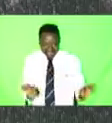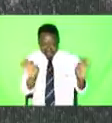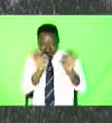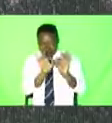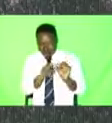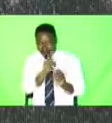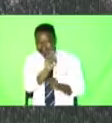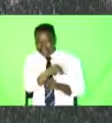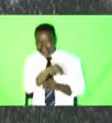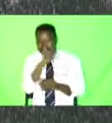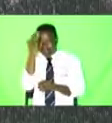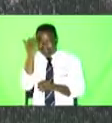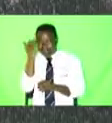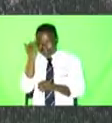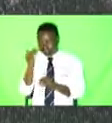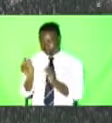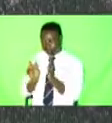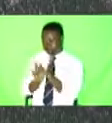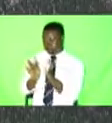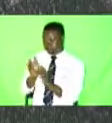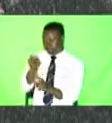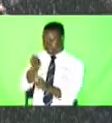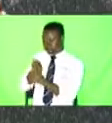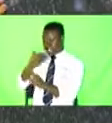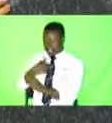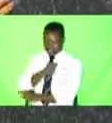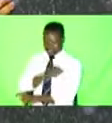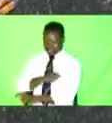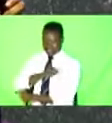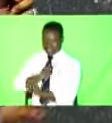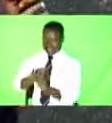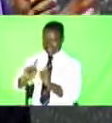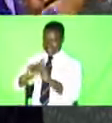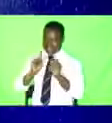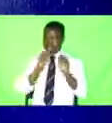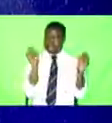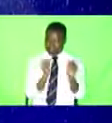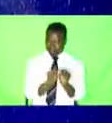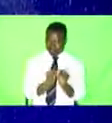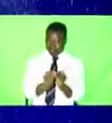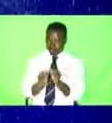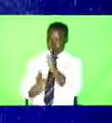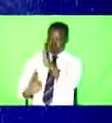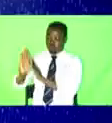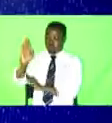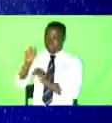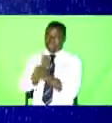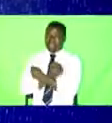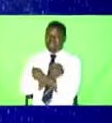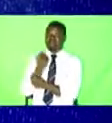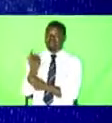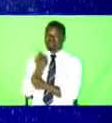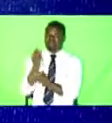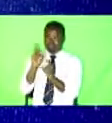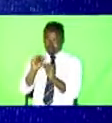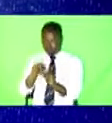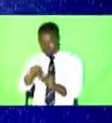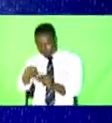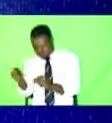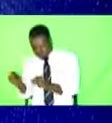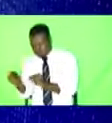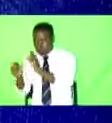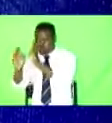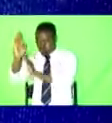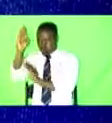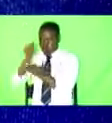necessary? See, God has many attributes. God is not only love, God is also a holy